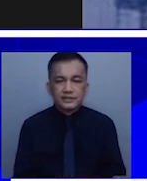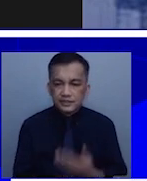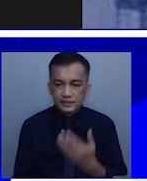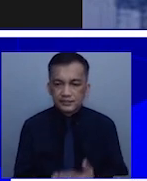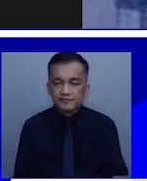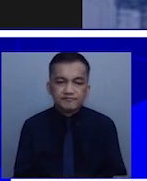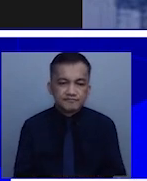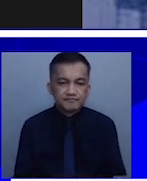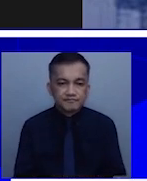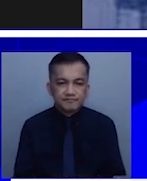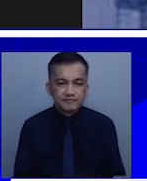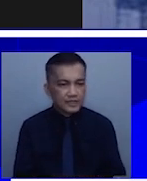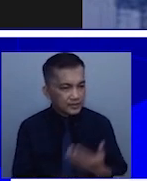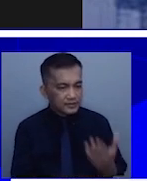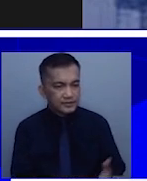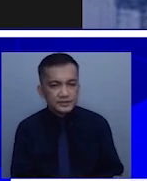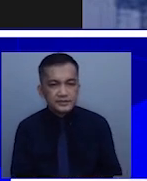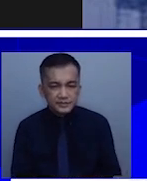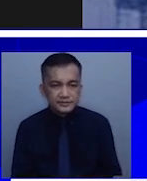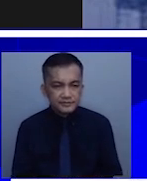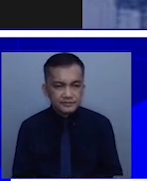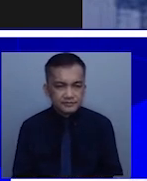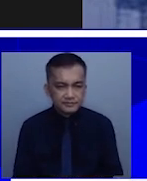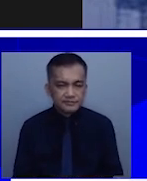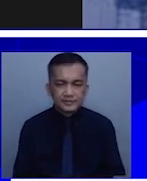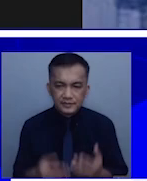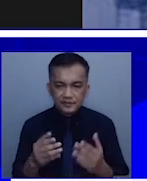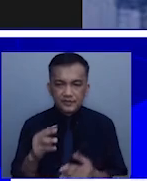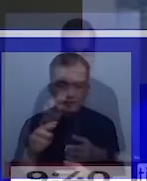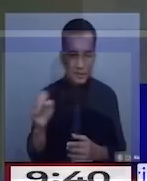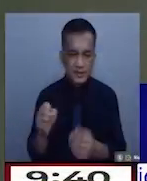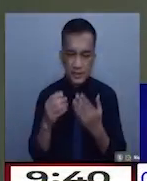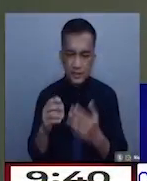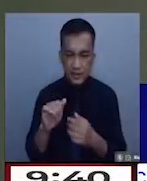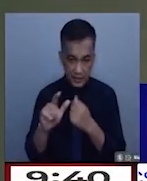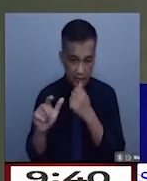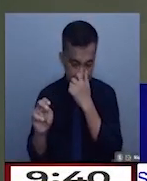Okay. Thank you pa. Thank you very much, Enes. Thank you, Sir Alan.